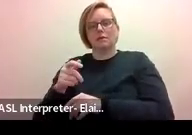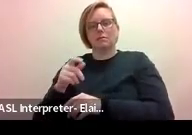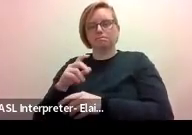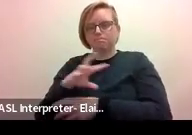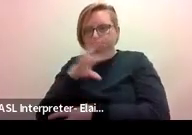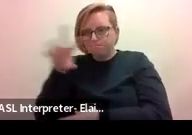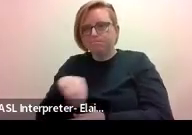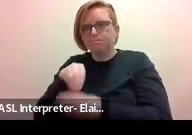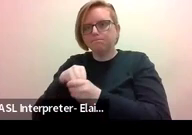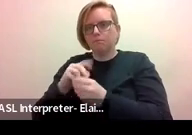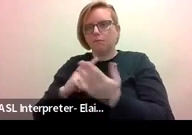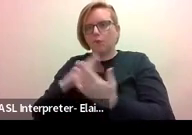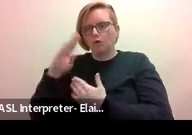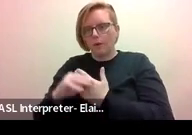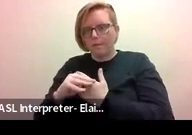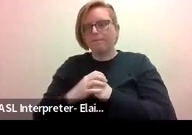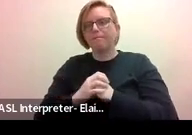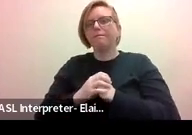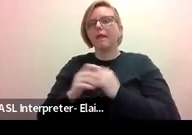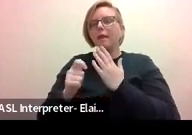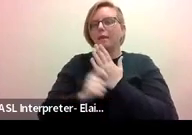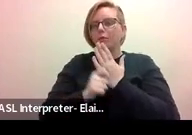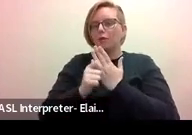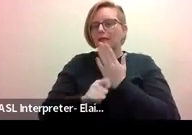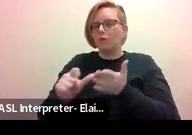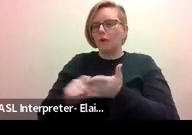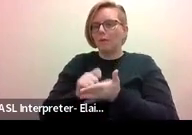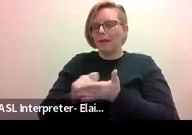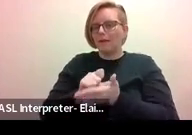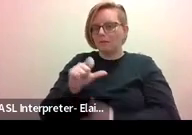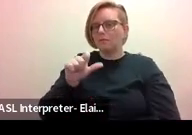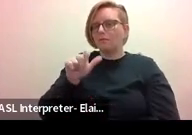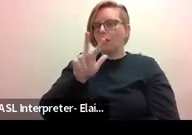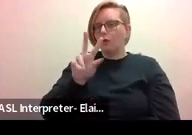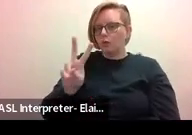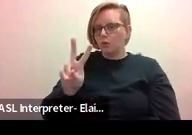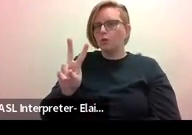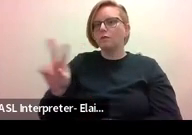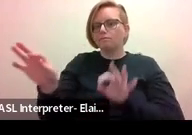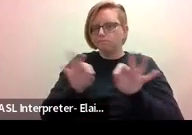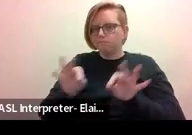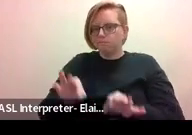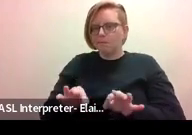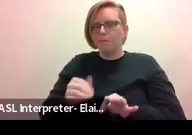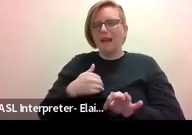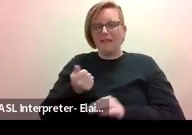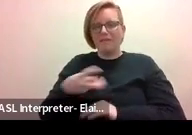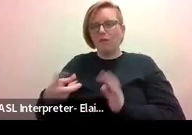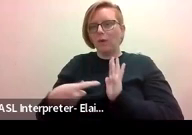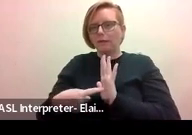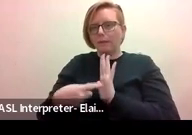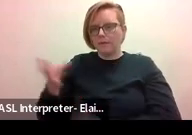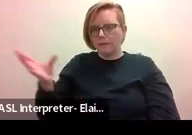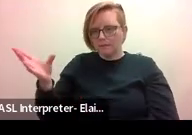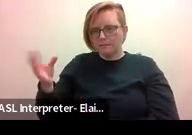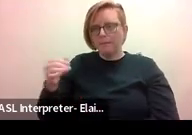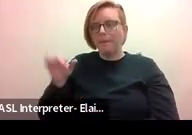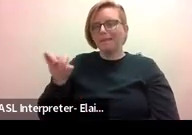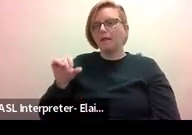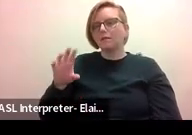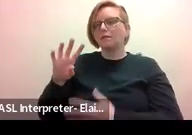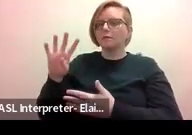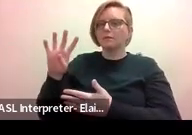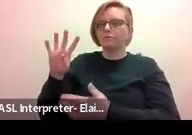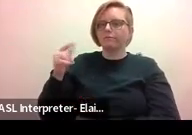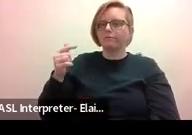manual explicitly talks about this on page 32. And these are some examples. This is an example of a service grid right here. So